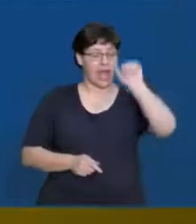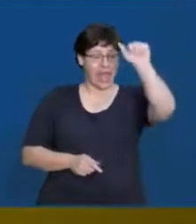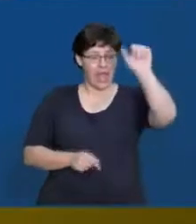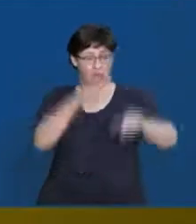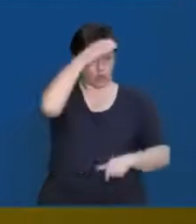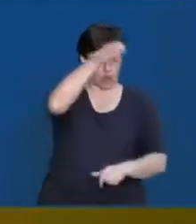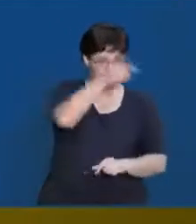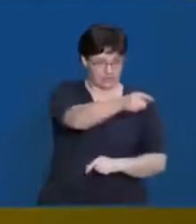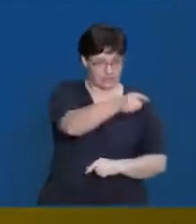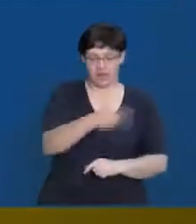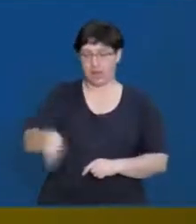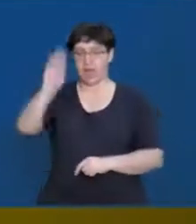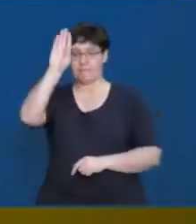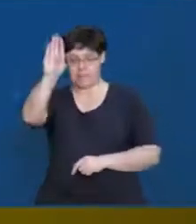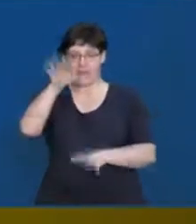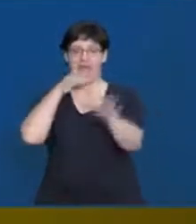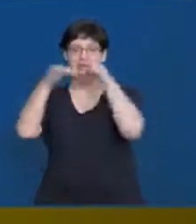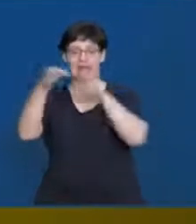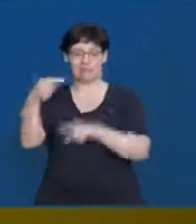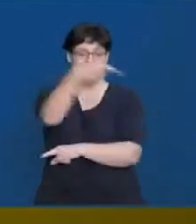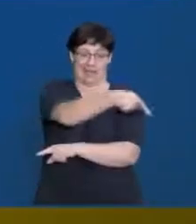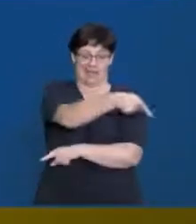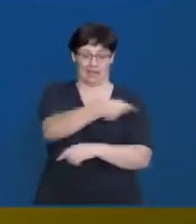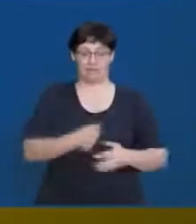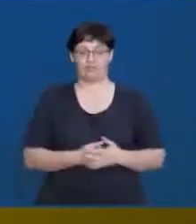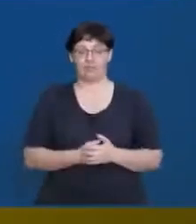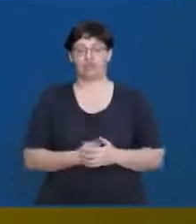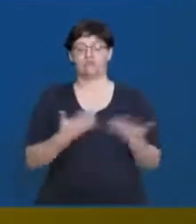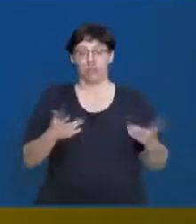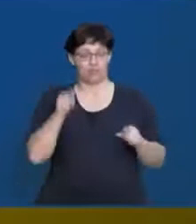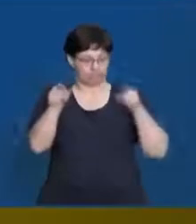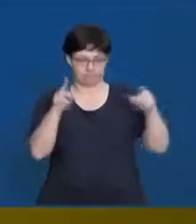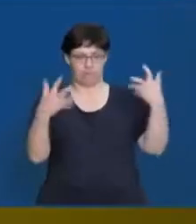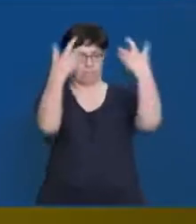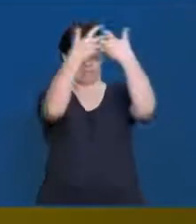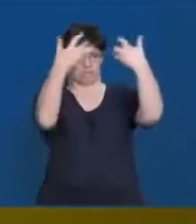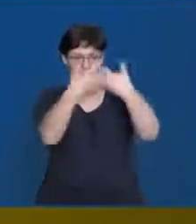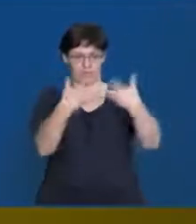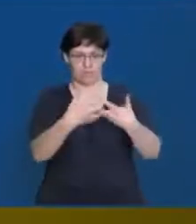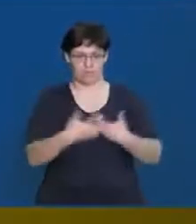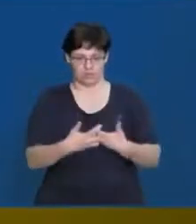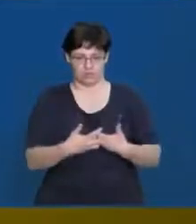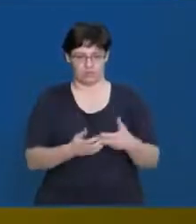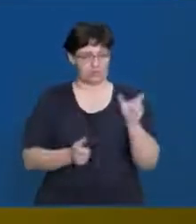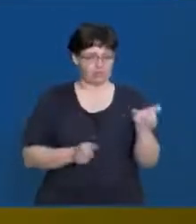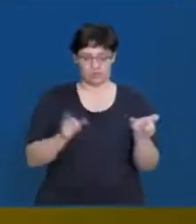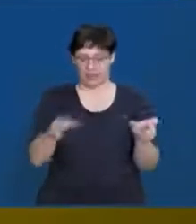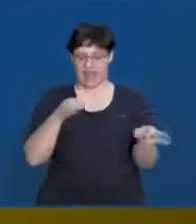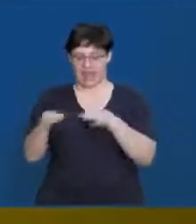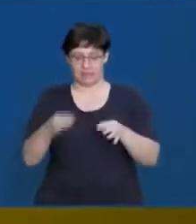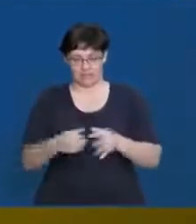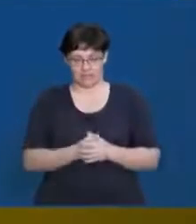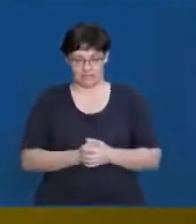A is the concept, and then column B is the description to the column. So you are supposed to match the term with